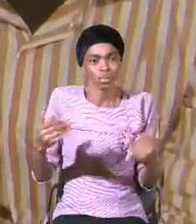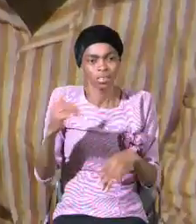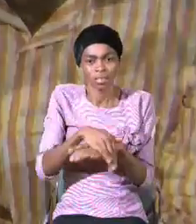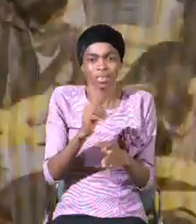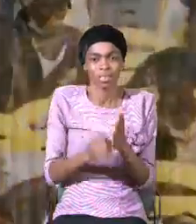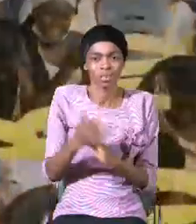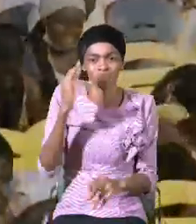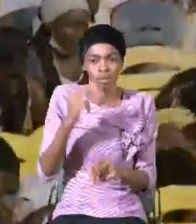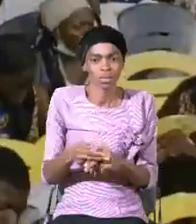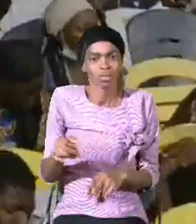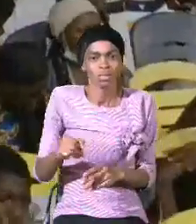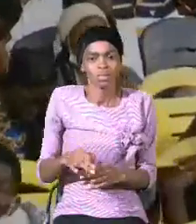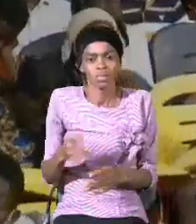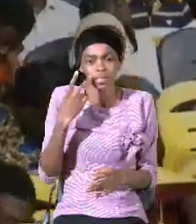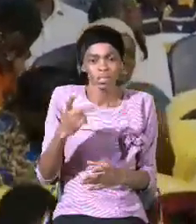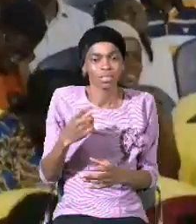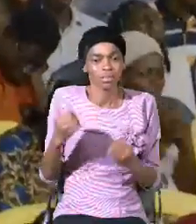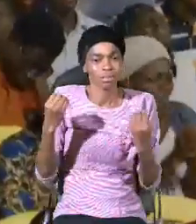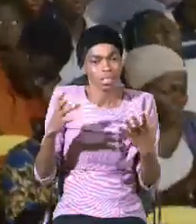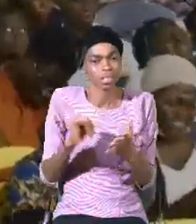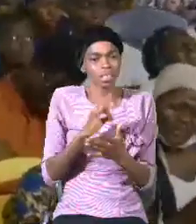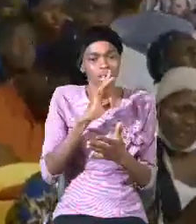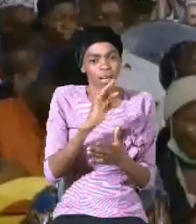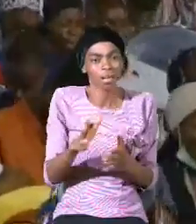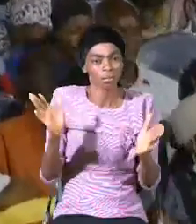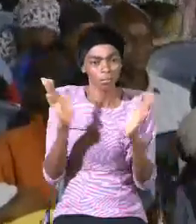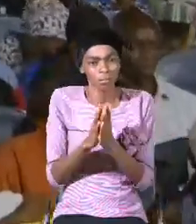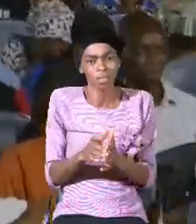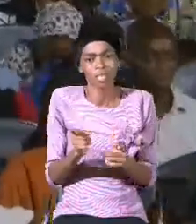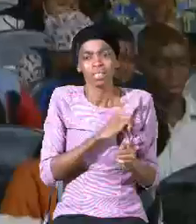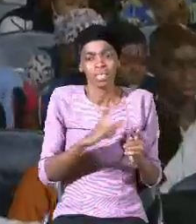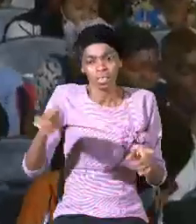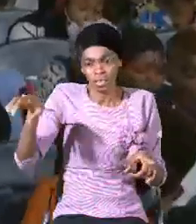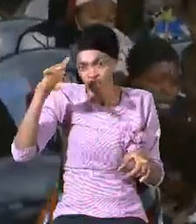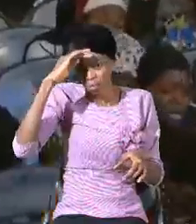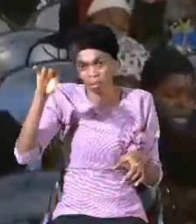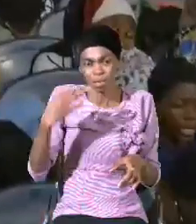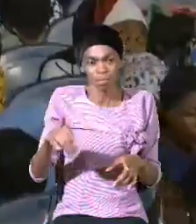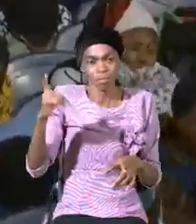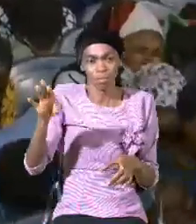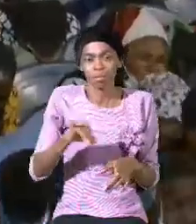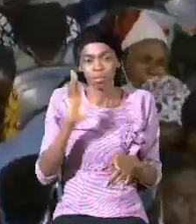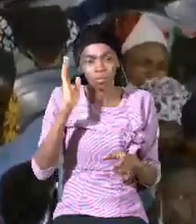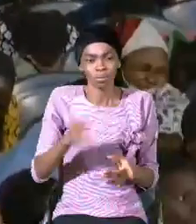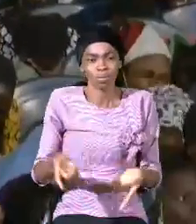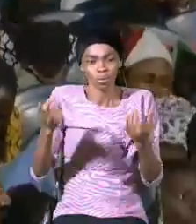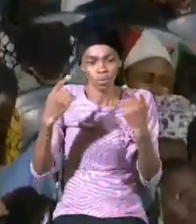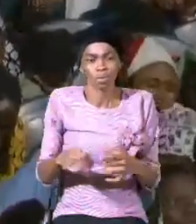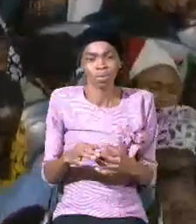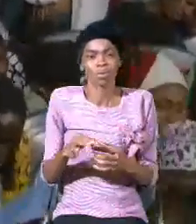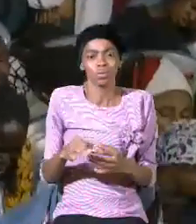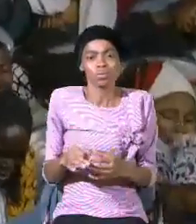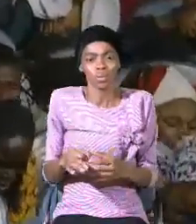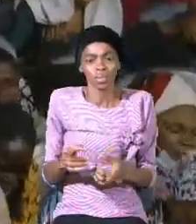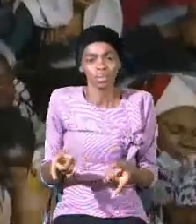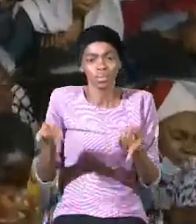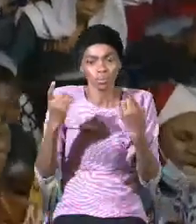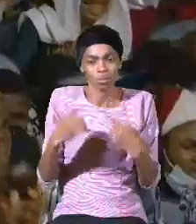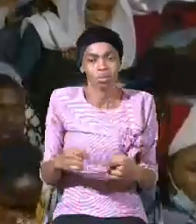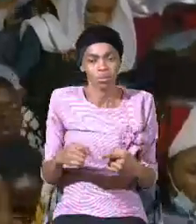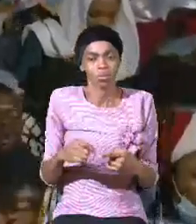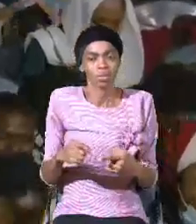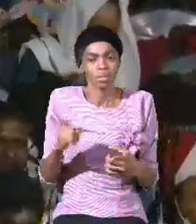I see you are praying, and the man of God is ready. He's coming right off the